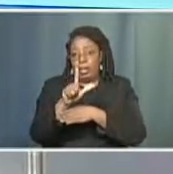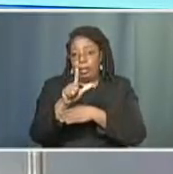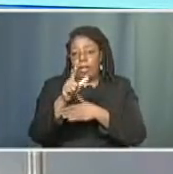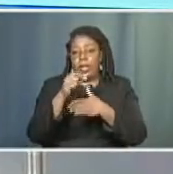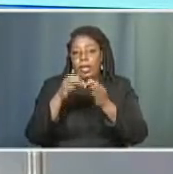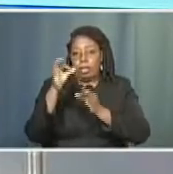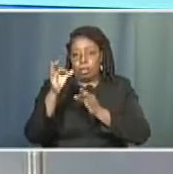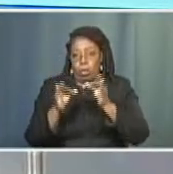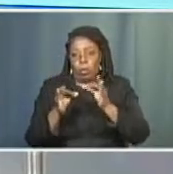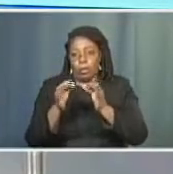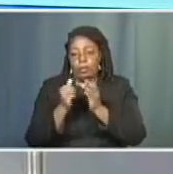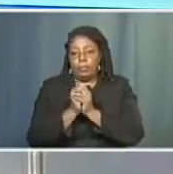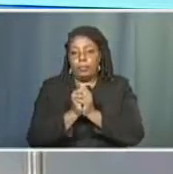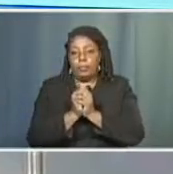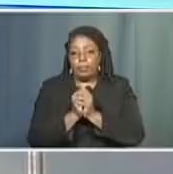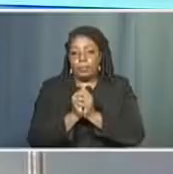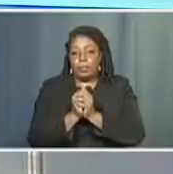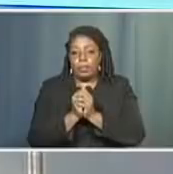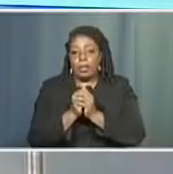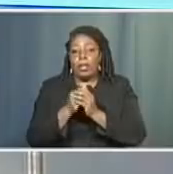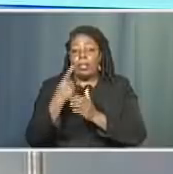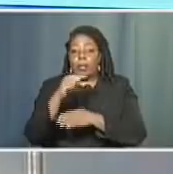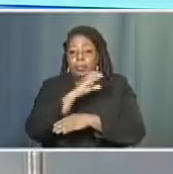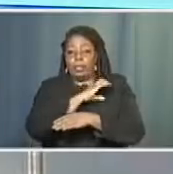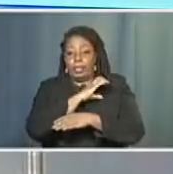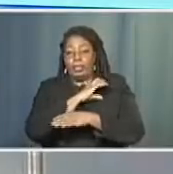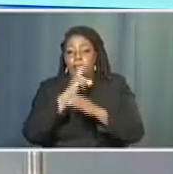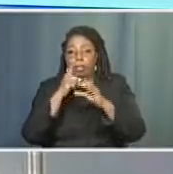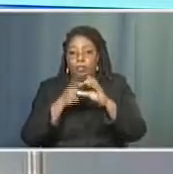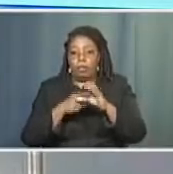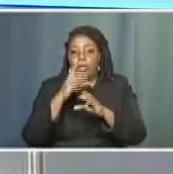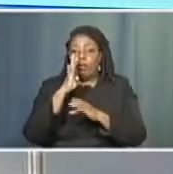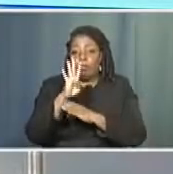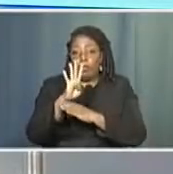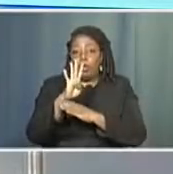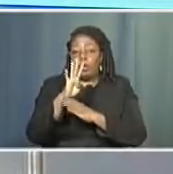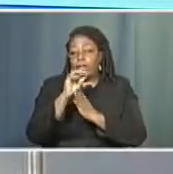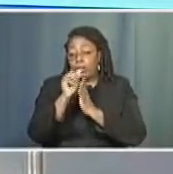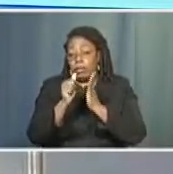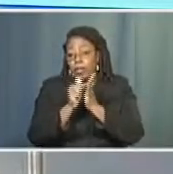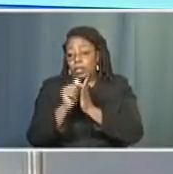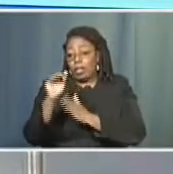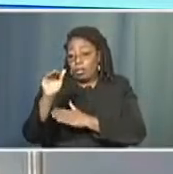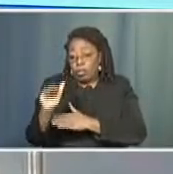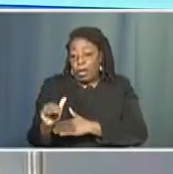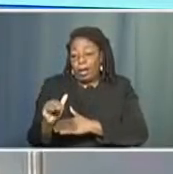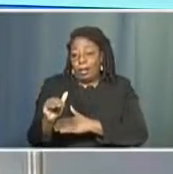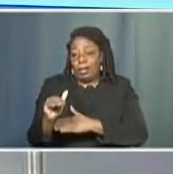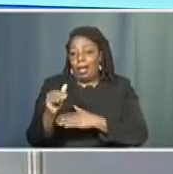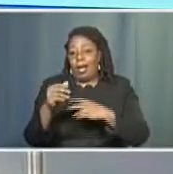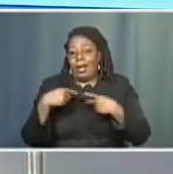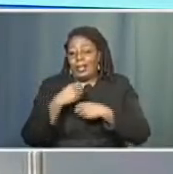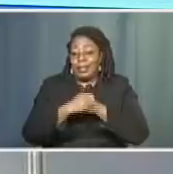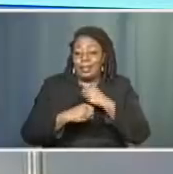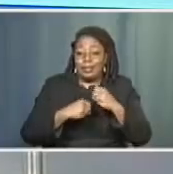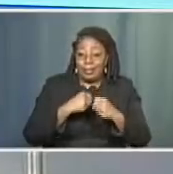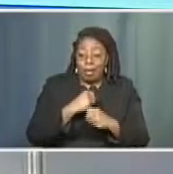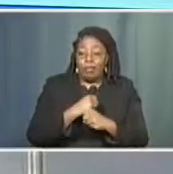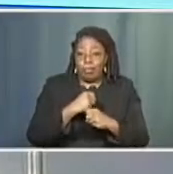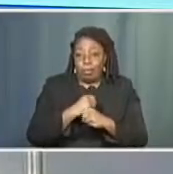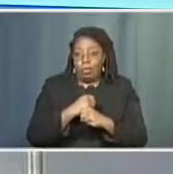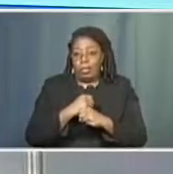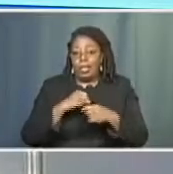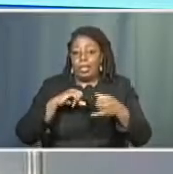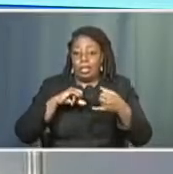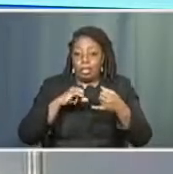Guillermina Archer-Mins. Police confirmed that the 4-year-old suffered blunt force trauma and had suffered several fractures.